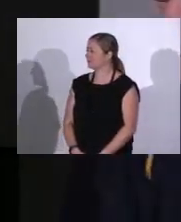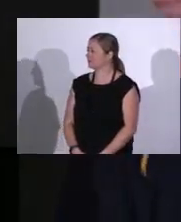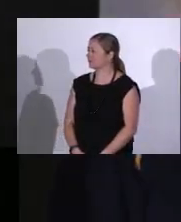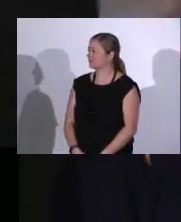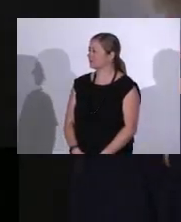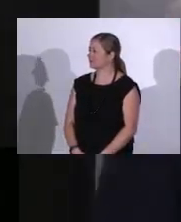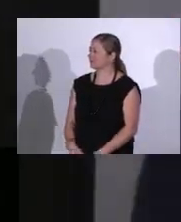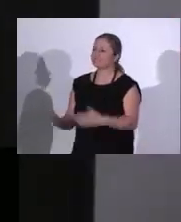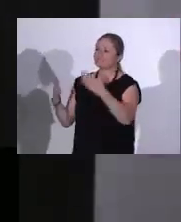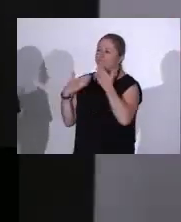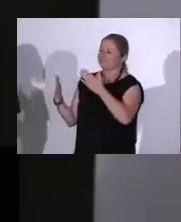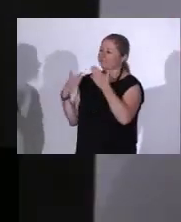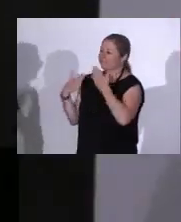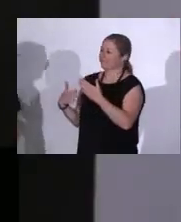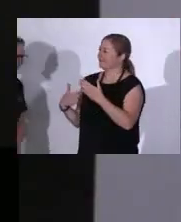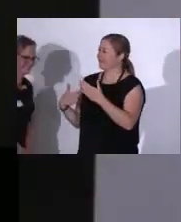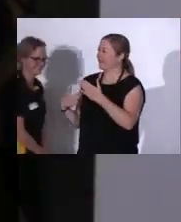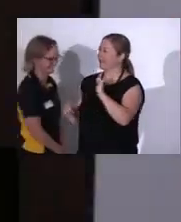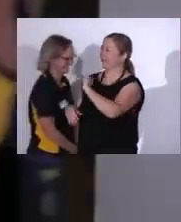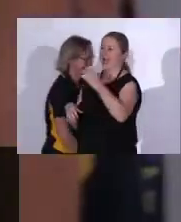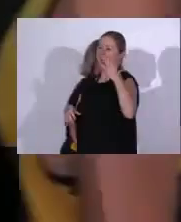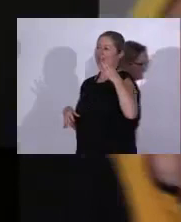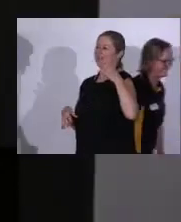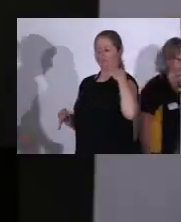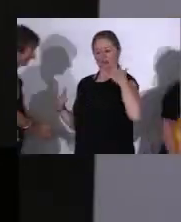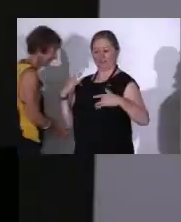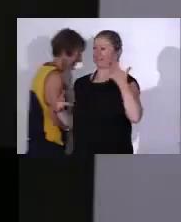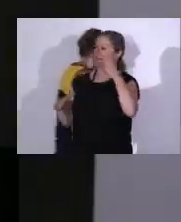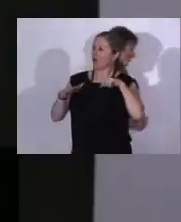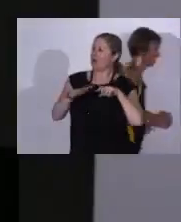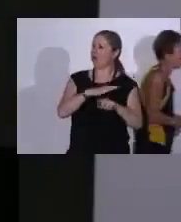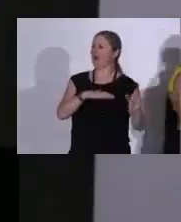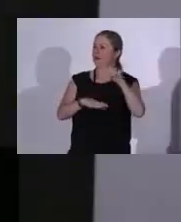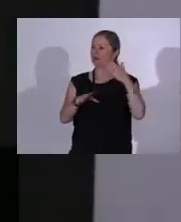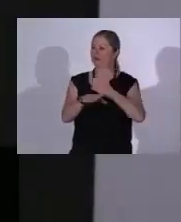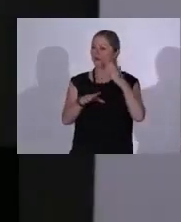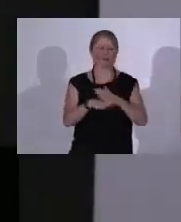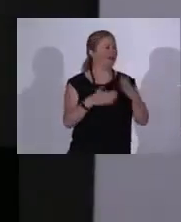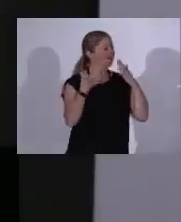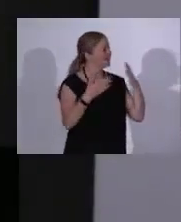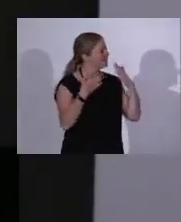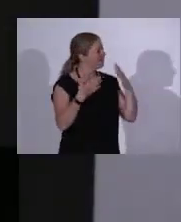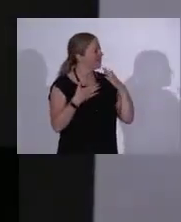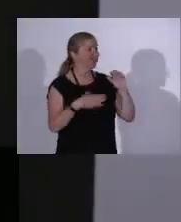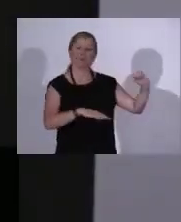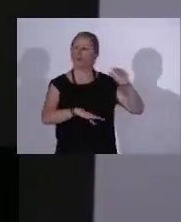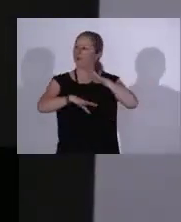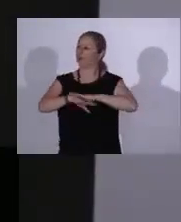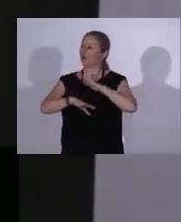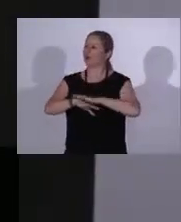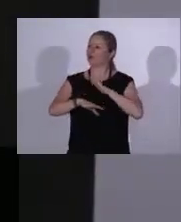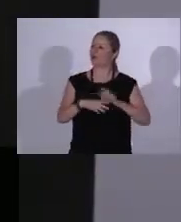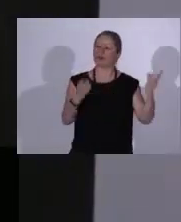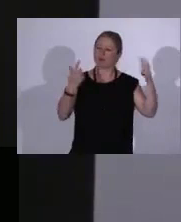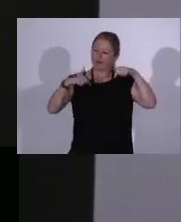Thank you so much. And volunteer life, they have to run back to work actually now. So thank you so much for taking the time out of your days